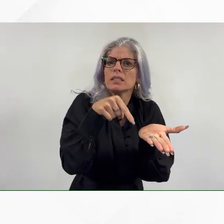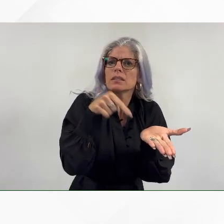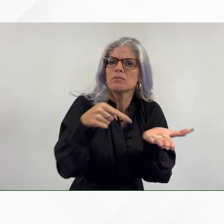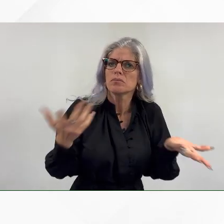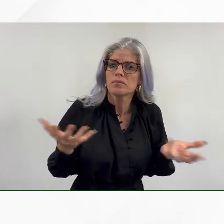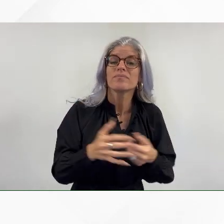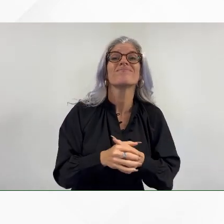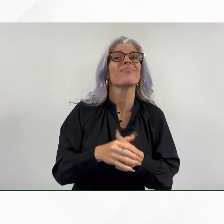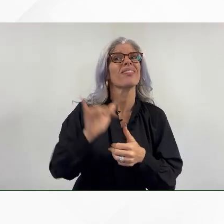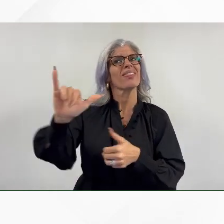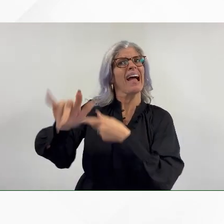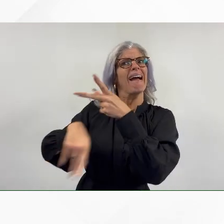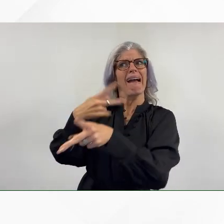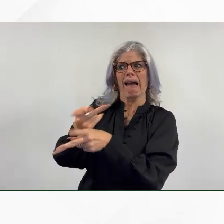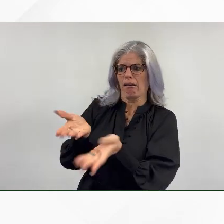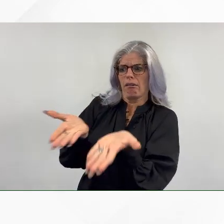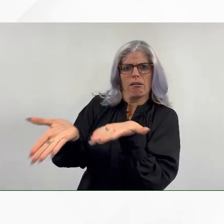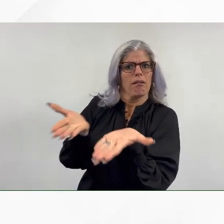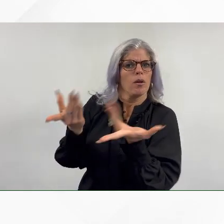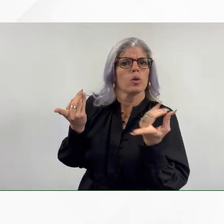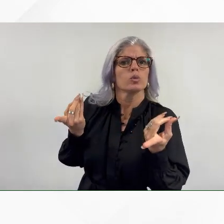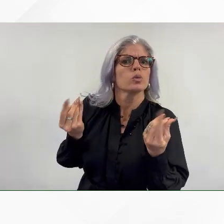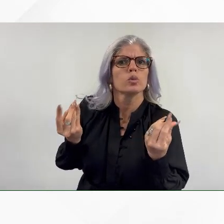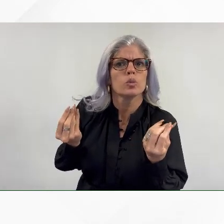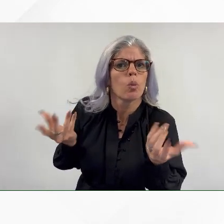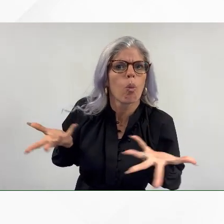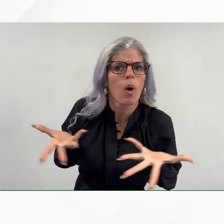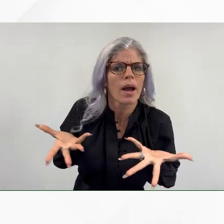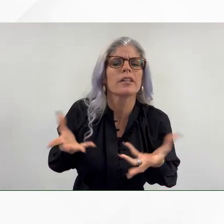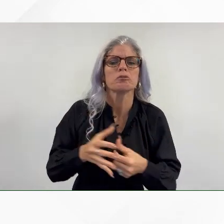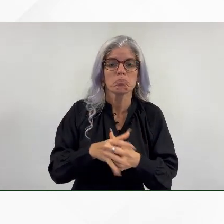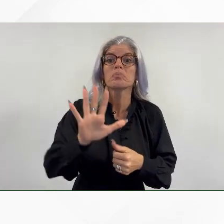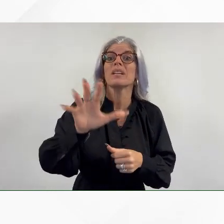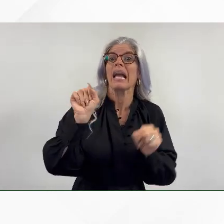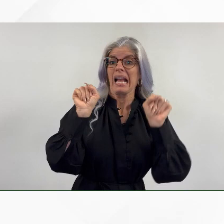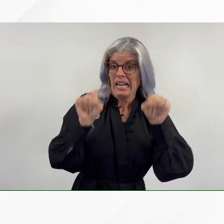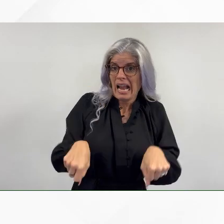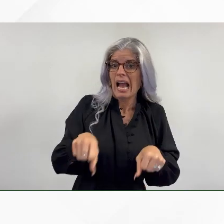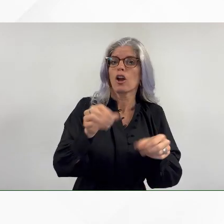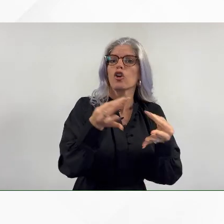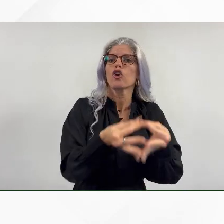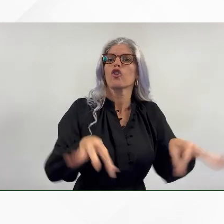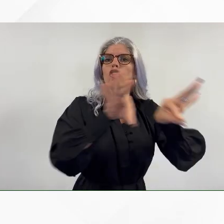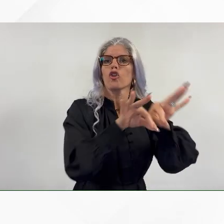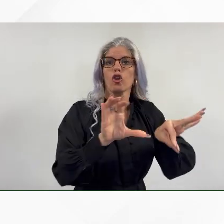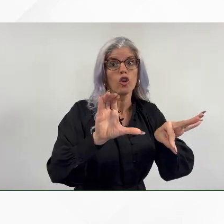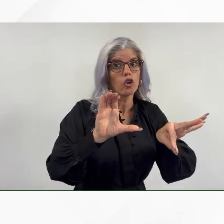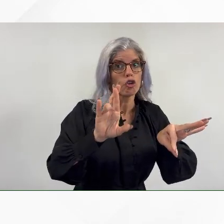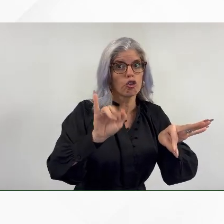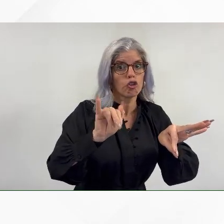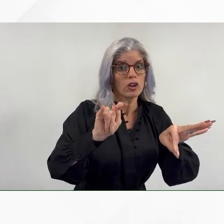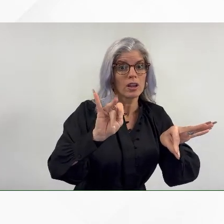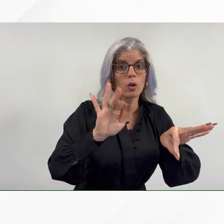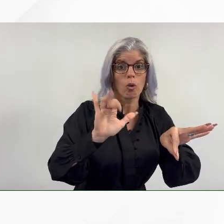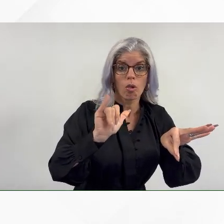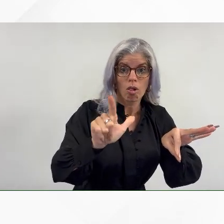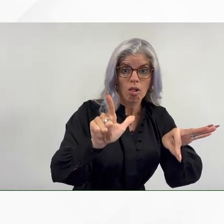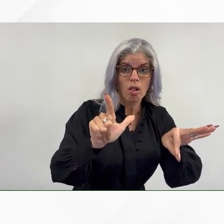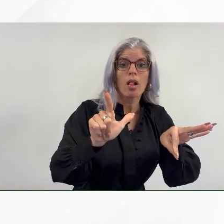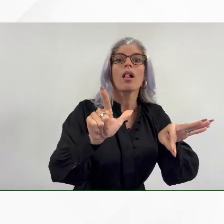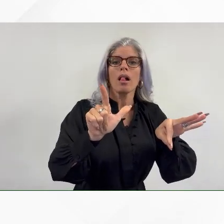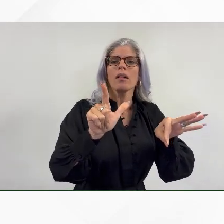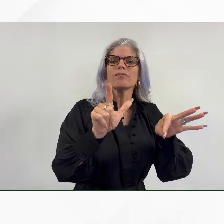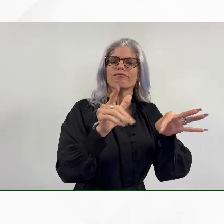service may be a critical service or a facility that provides a non-critical but essential social service